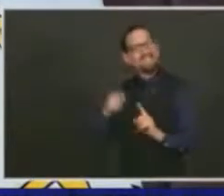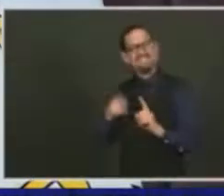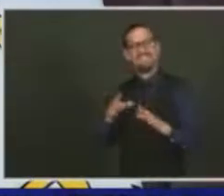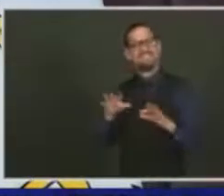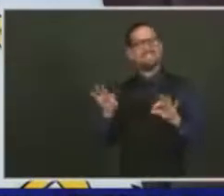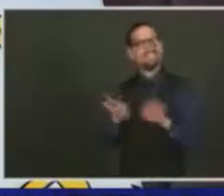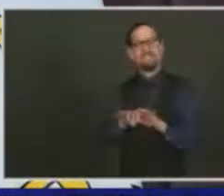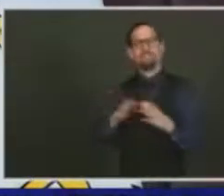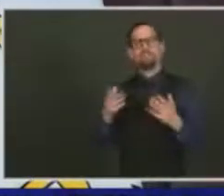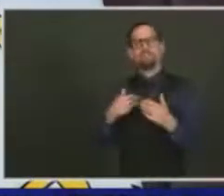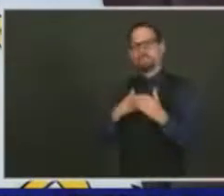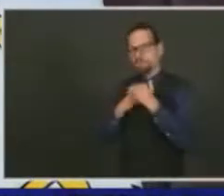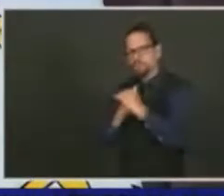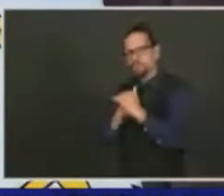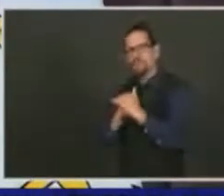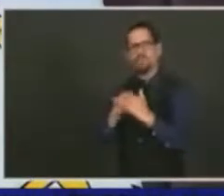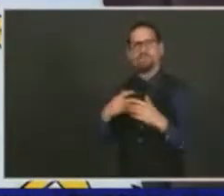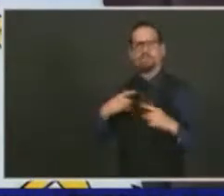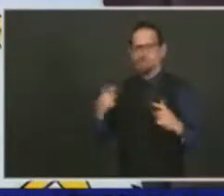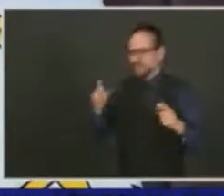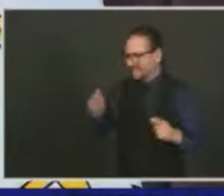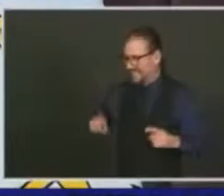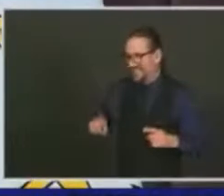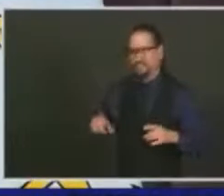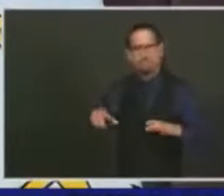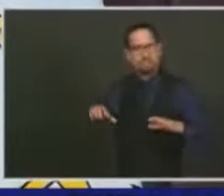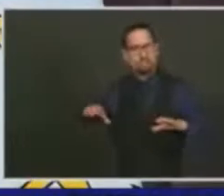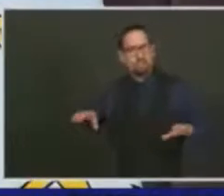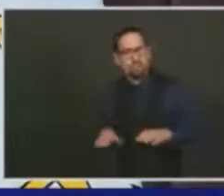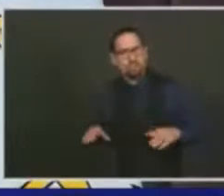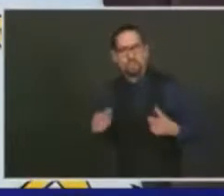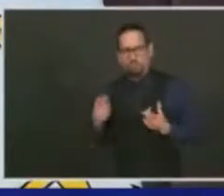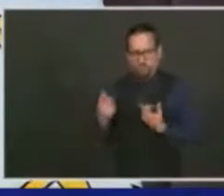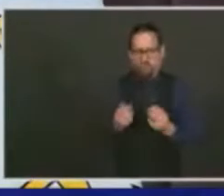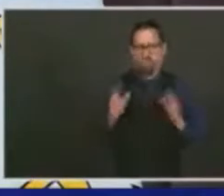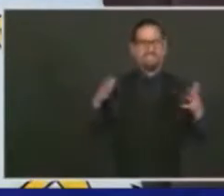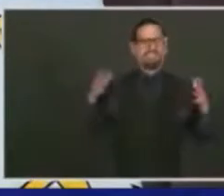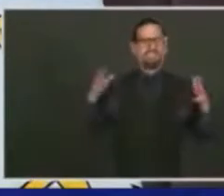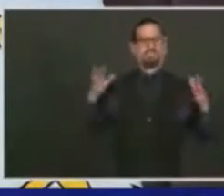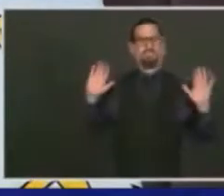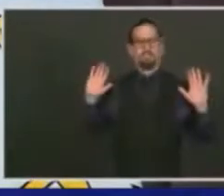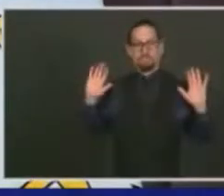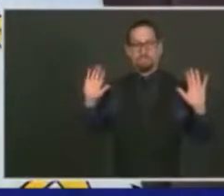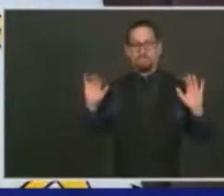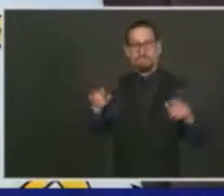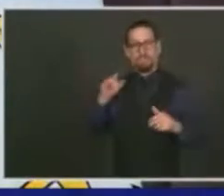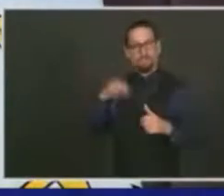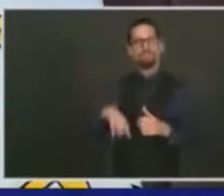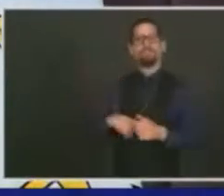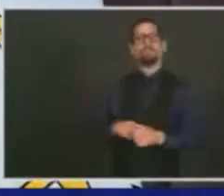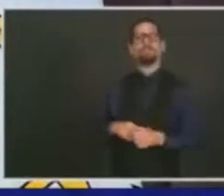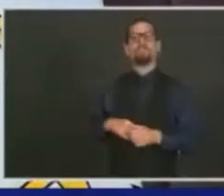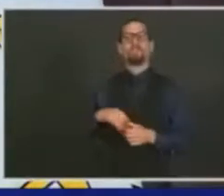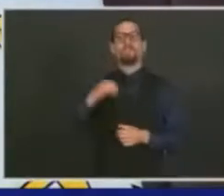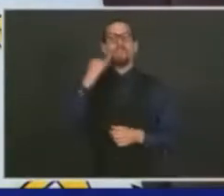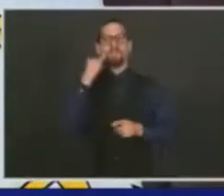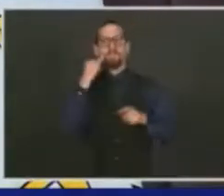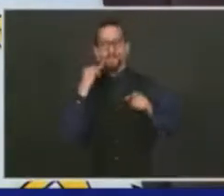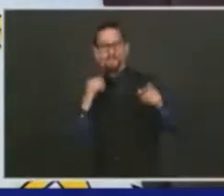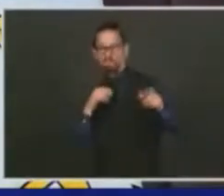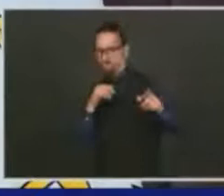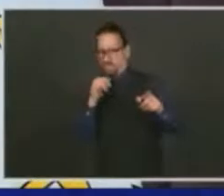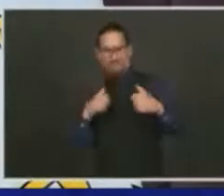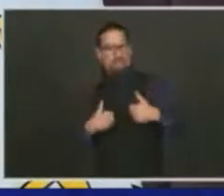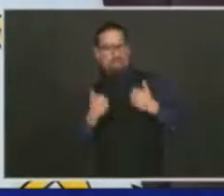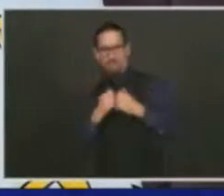now. This is where we need everyone's attention. Wearing your mask once you're with someone you're not with, and